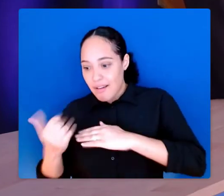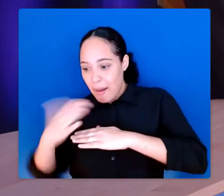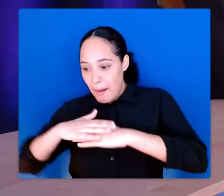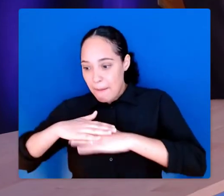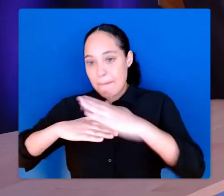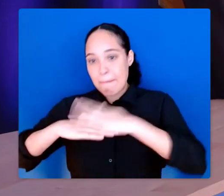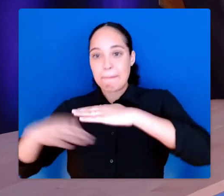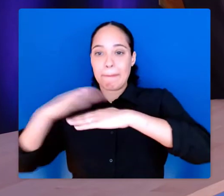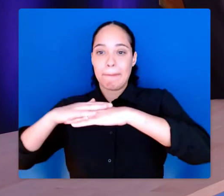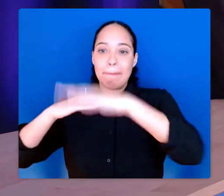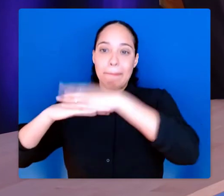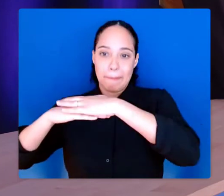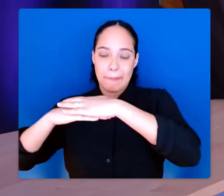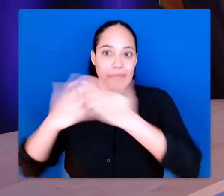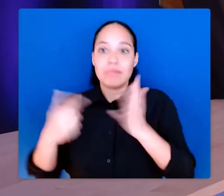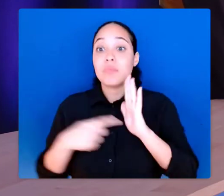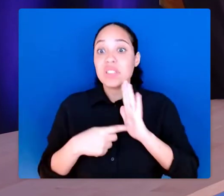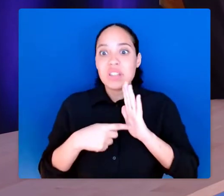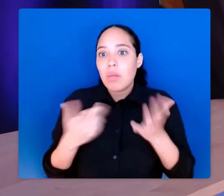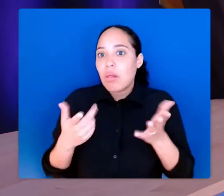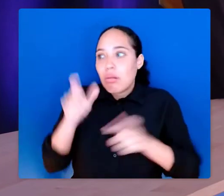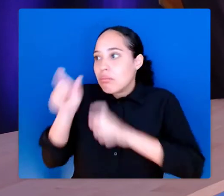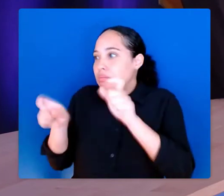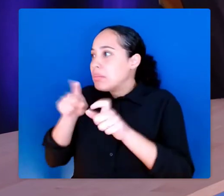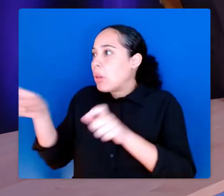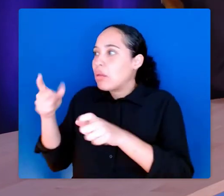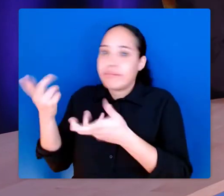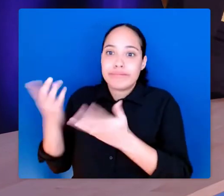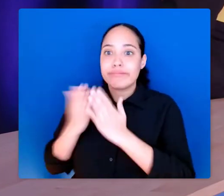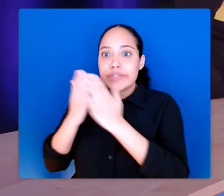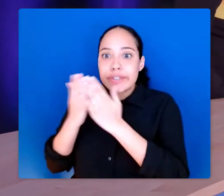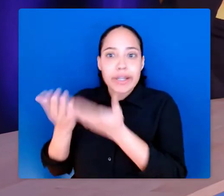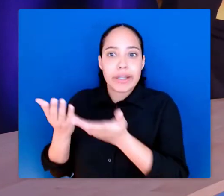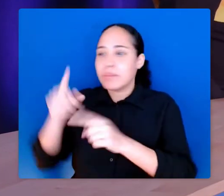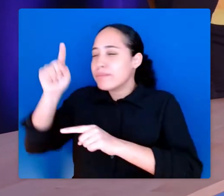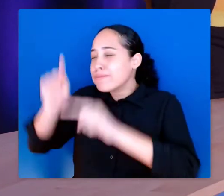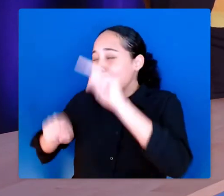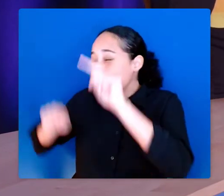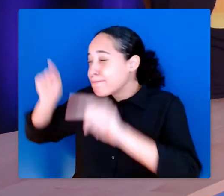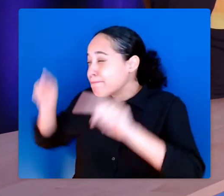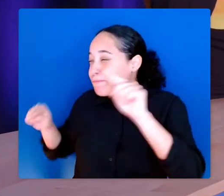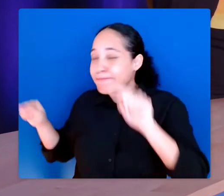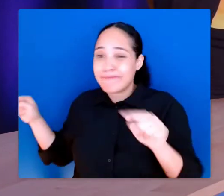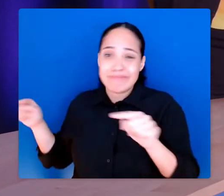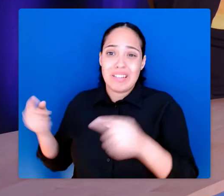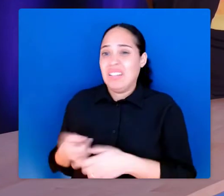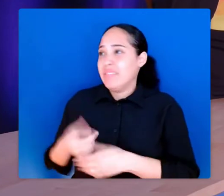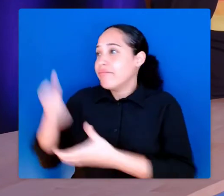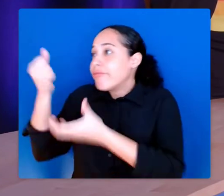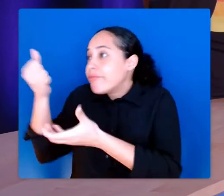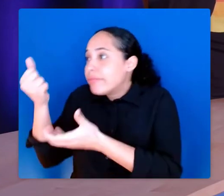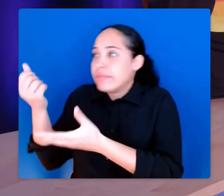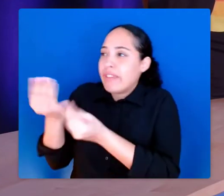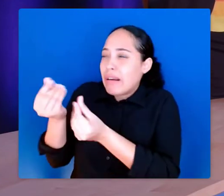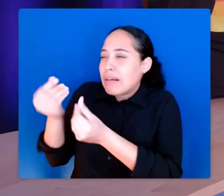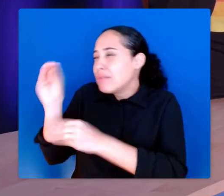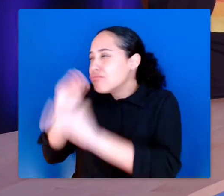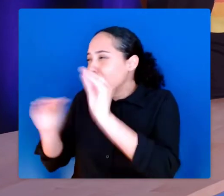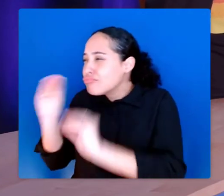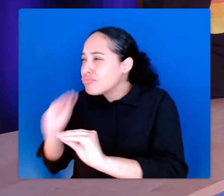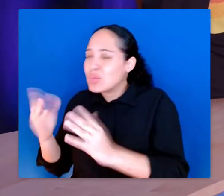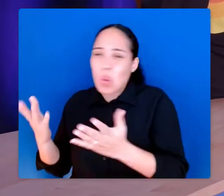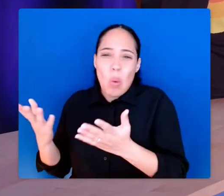So converting text to sign language real time, and that was one part of AI for accessibility which we had done.